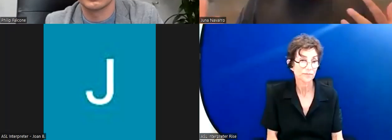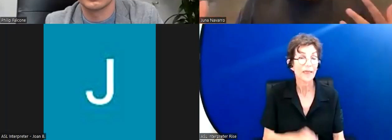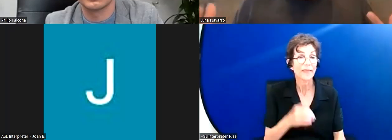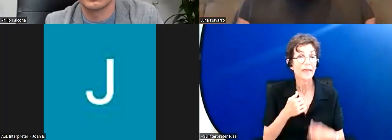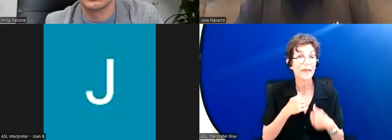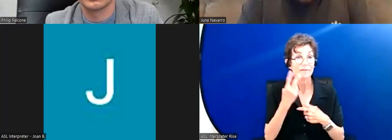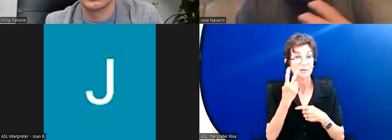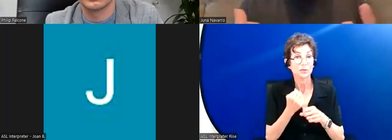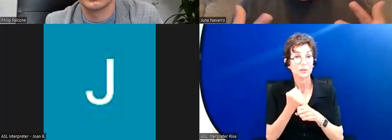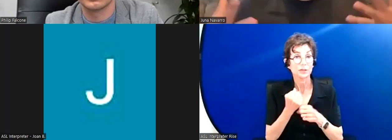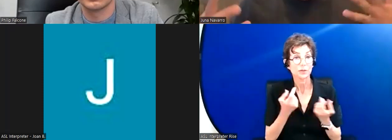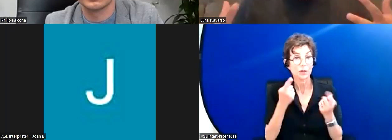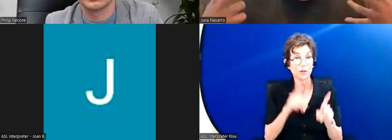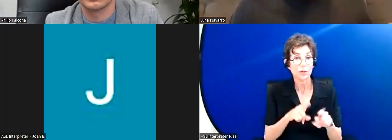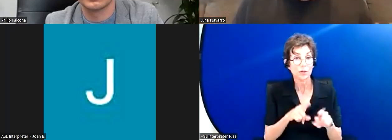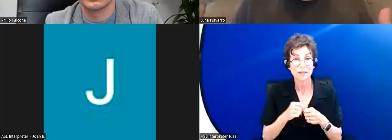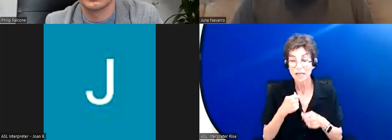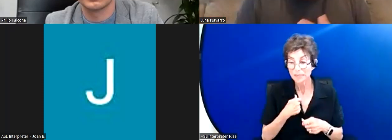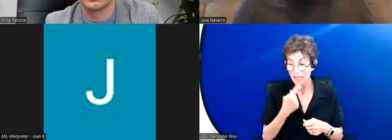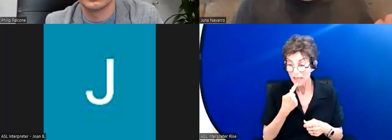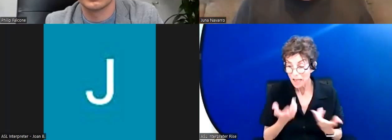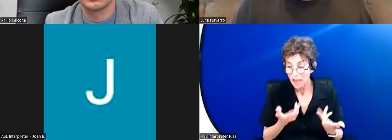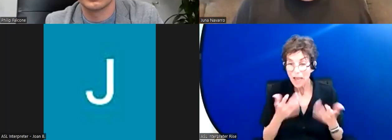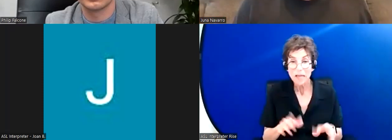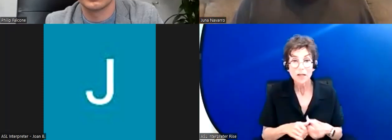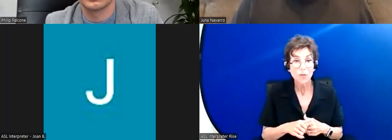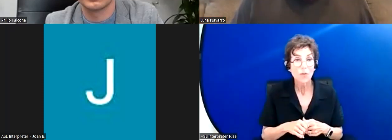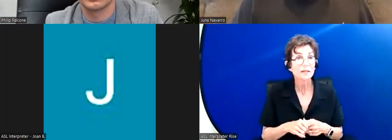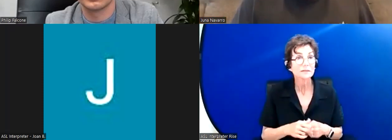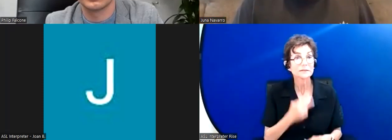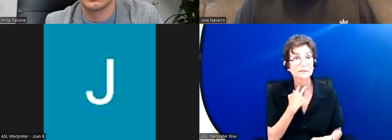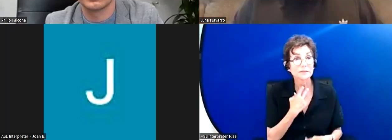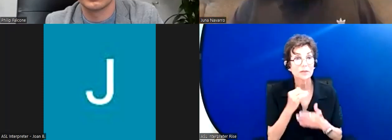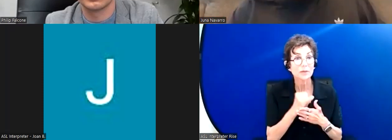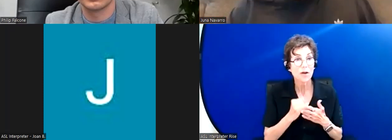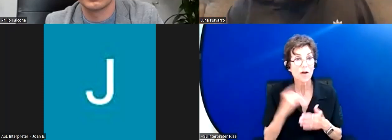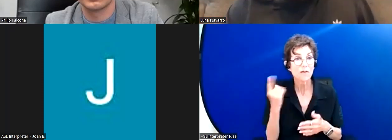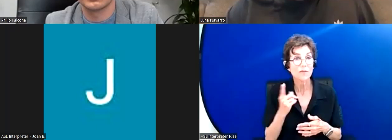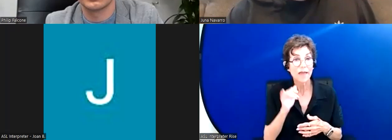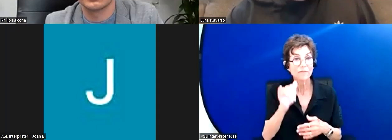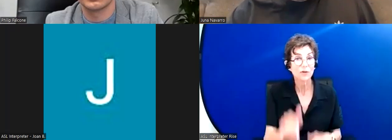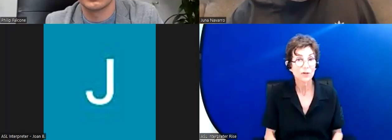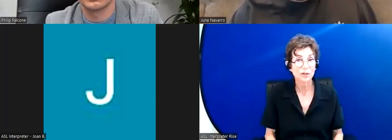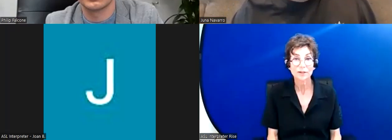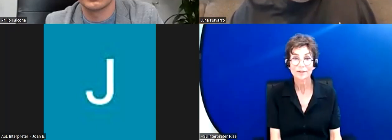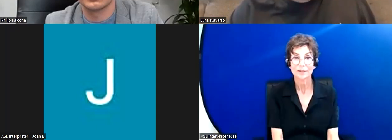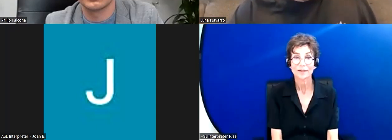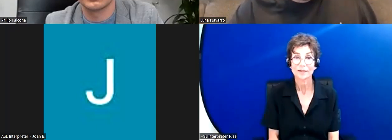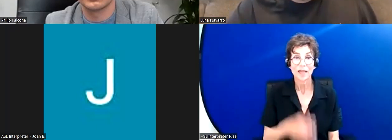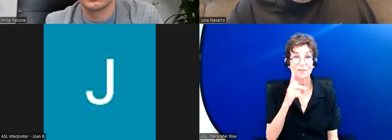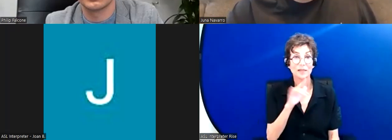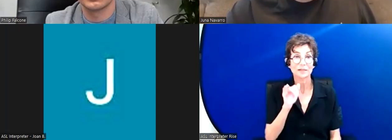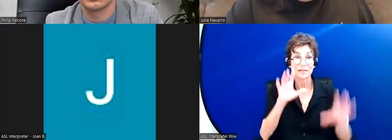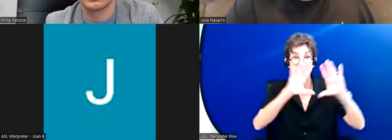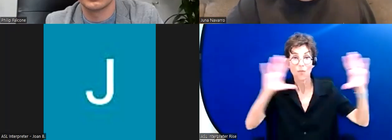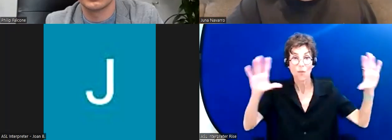some business owners, that's like, well, I don't want to like stay stuck with this art forever. And then it all comes down to who's willing to give their wall too, because that wall belongs to